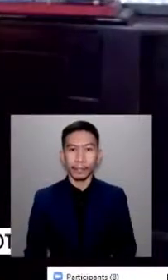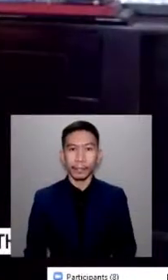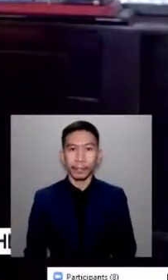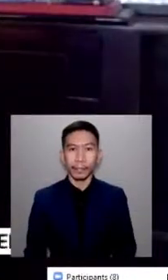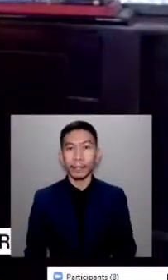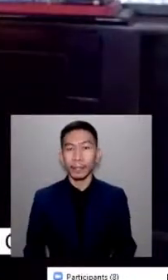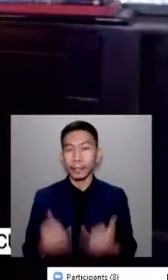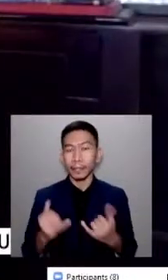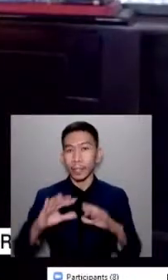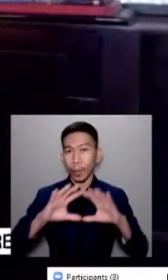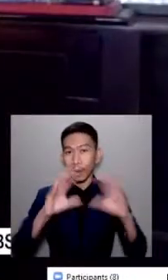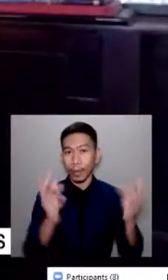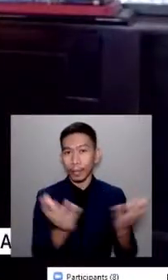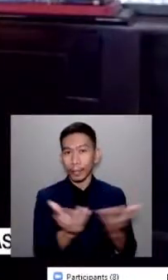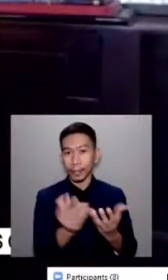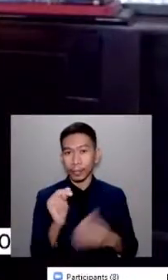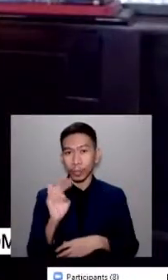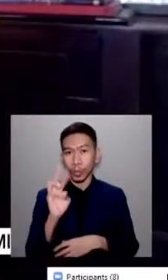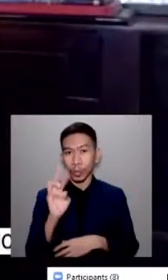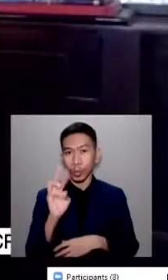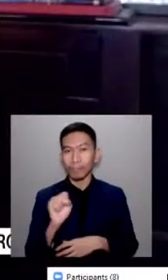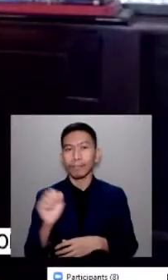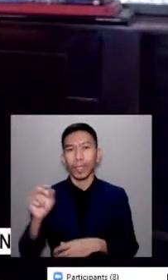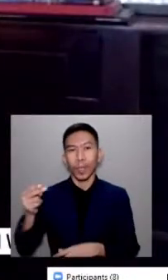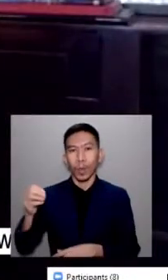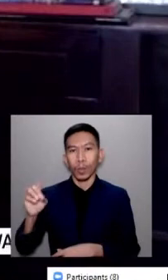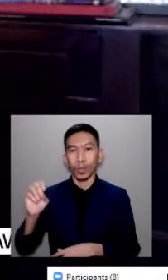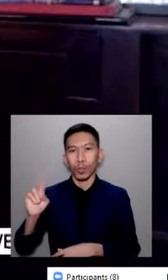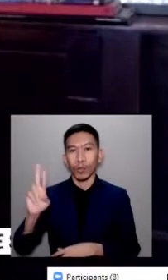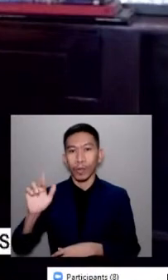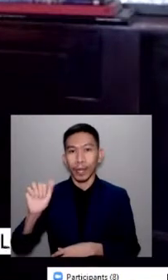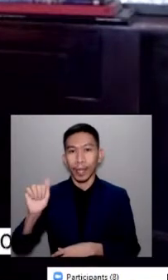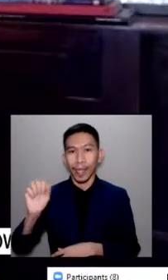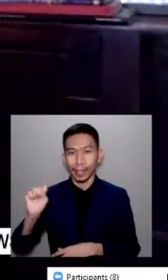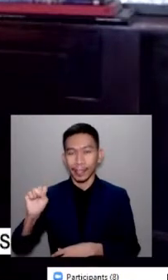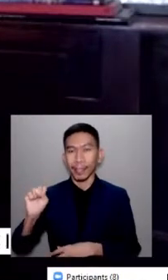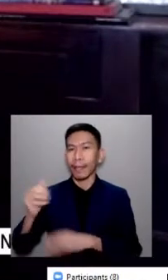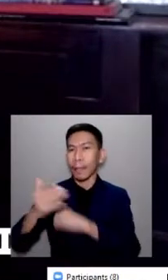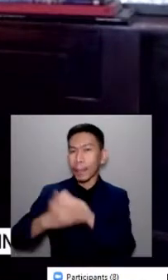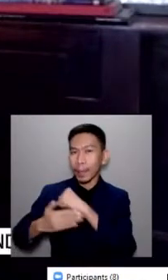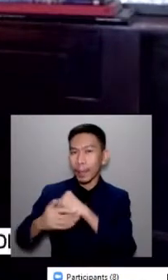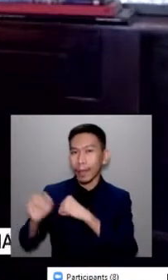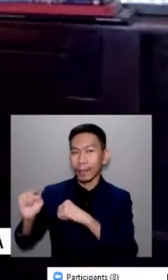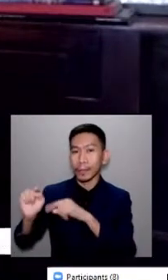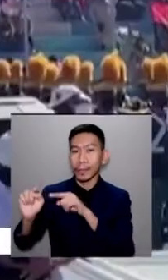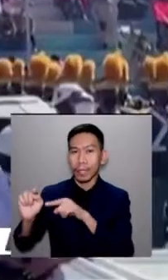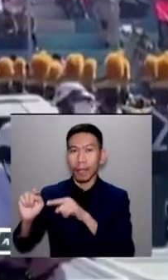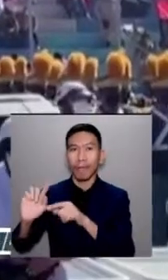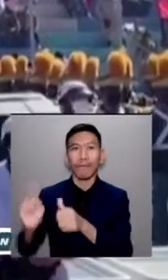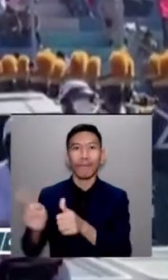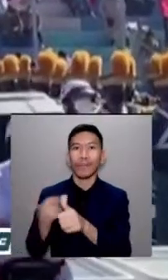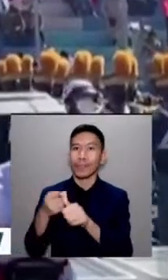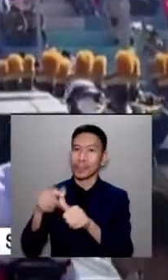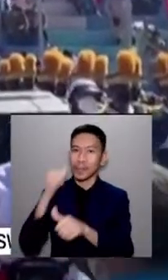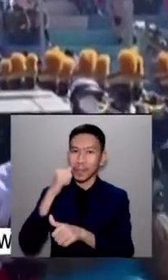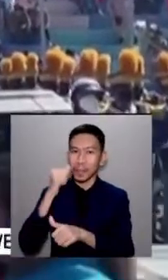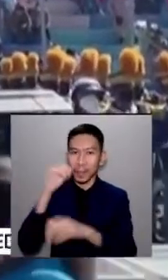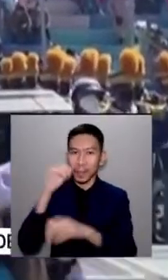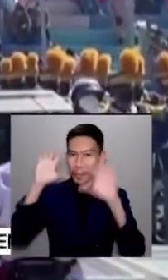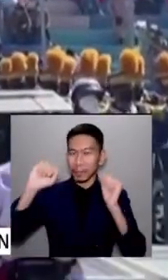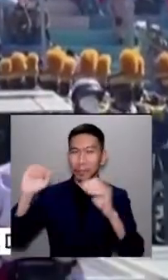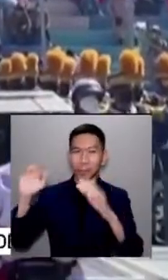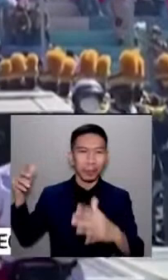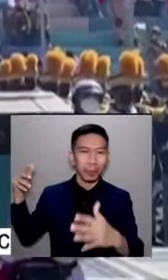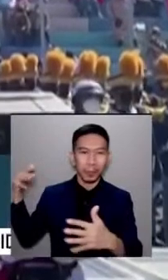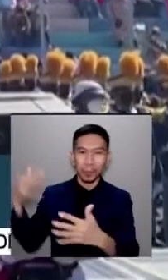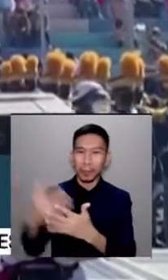News now, Honduras makes history as it swears in its first female president. Thousands packed a soccer stadium in the